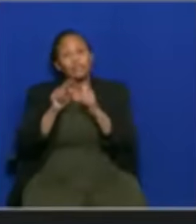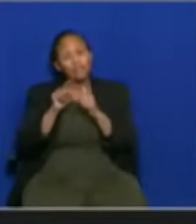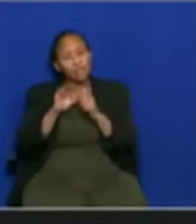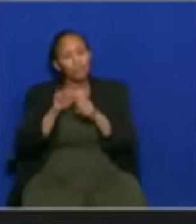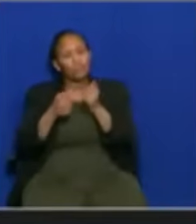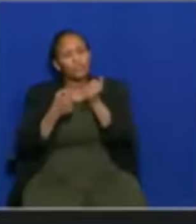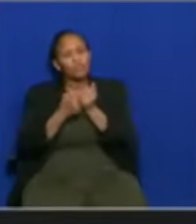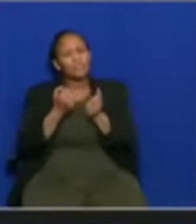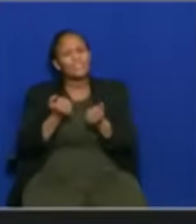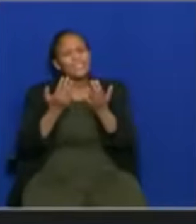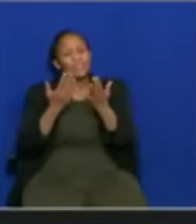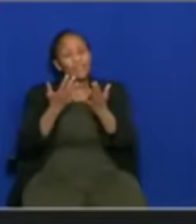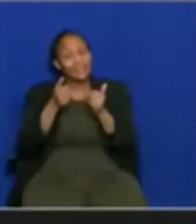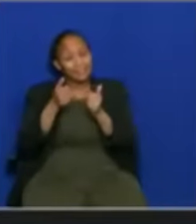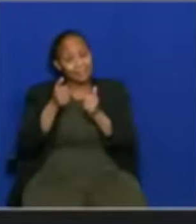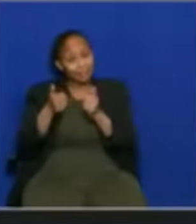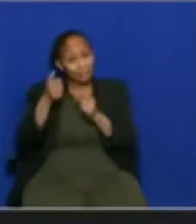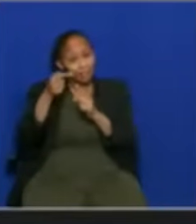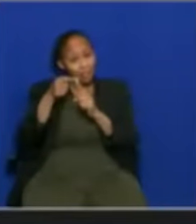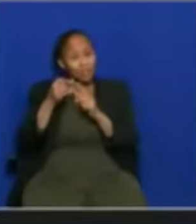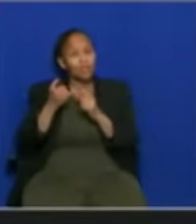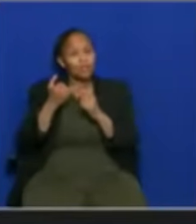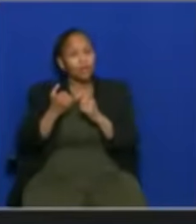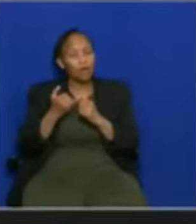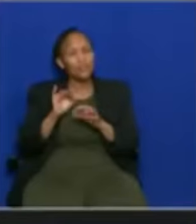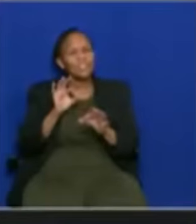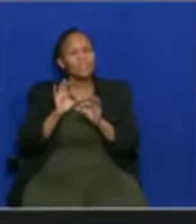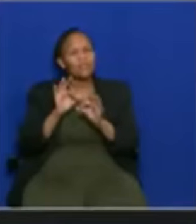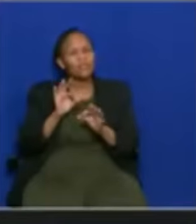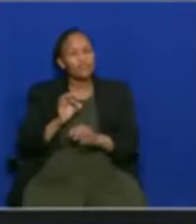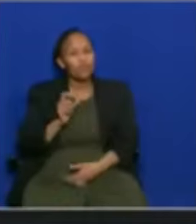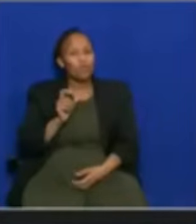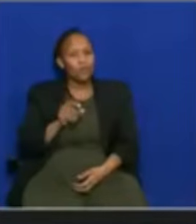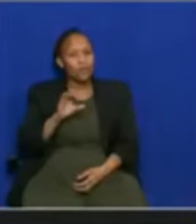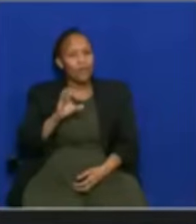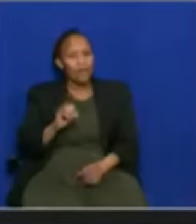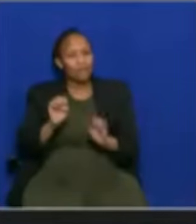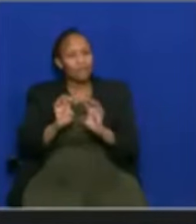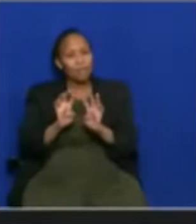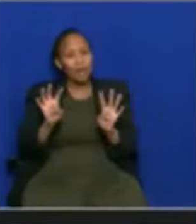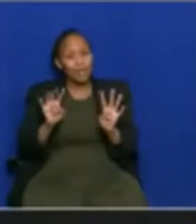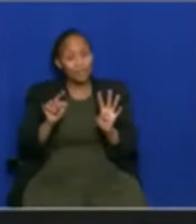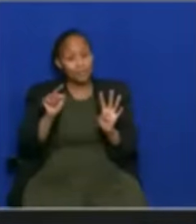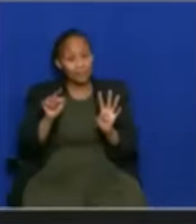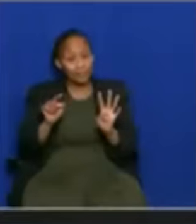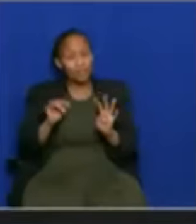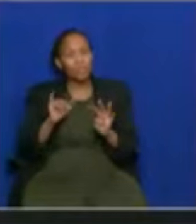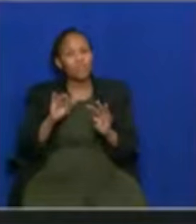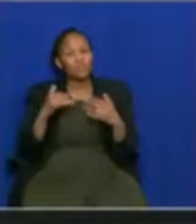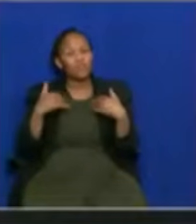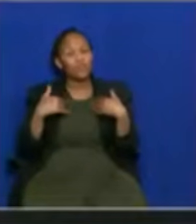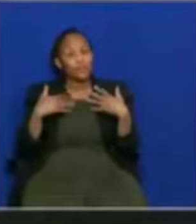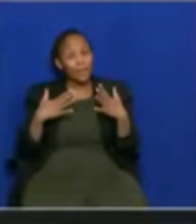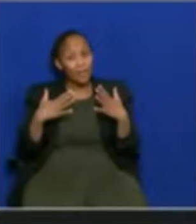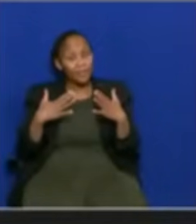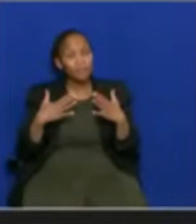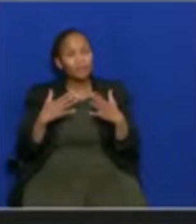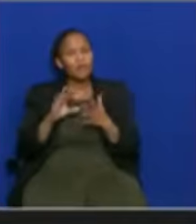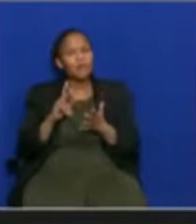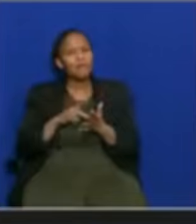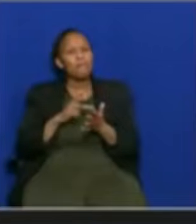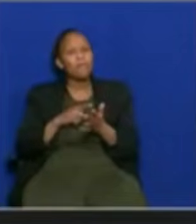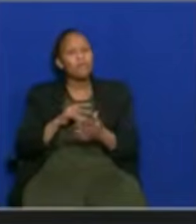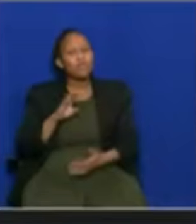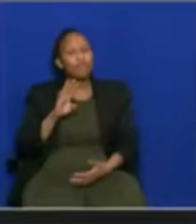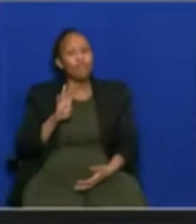this particular one now had a litany of panels. So if you start at page 453,